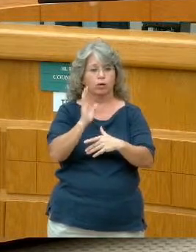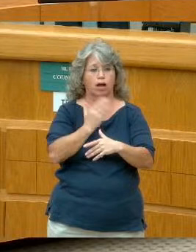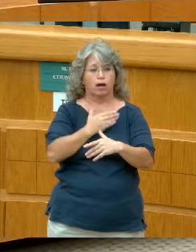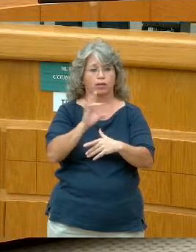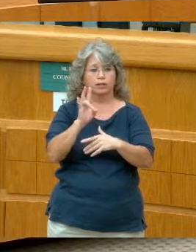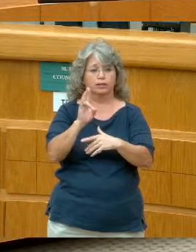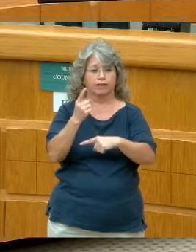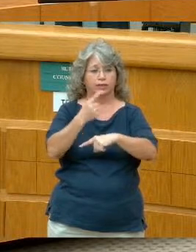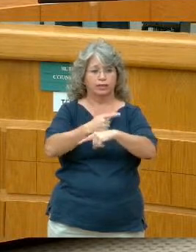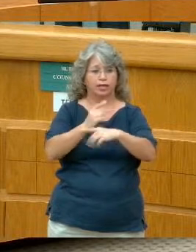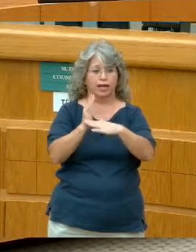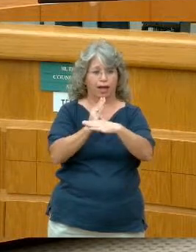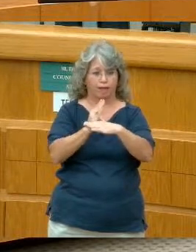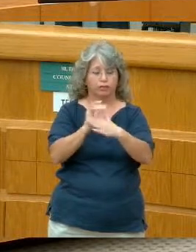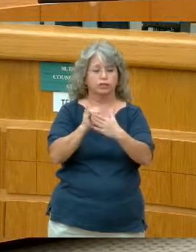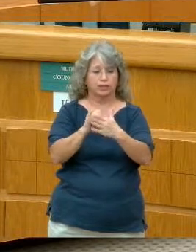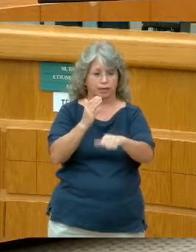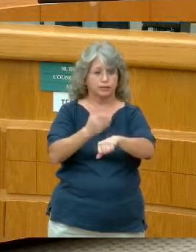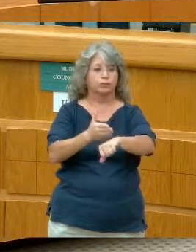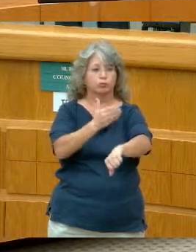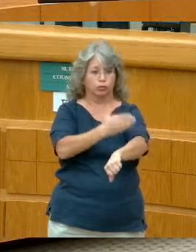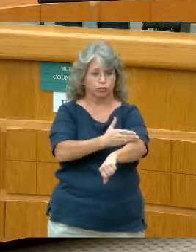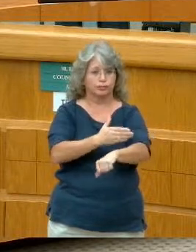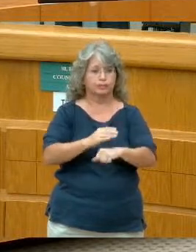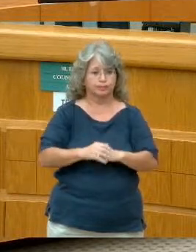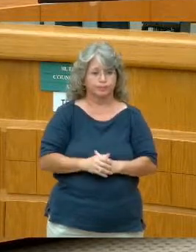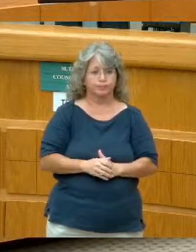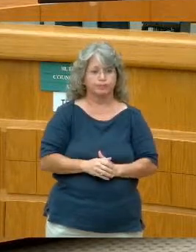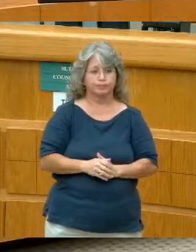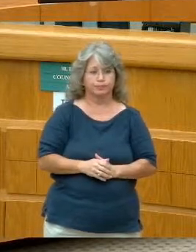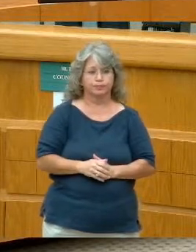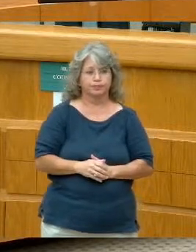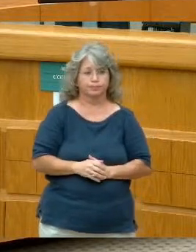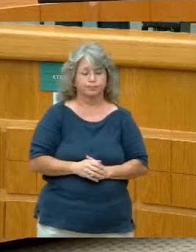for a 7-day average, which is an improvement also.